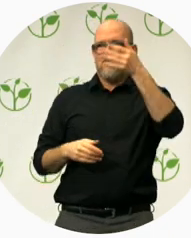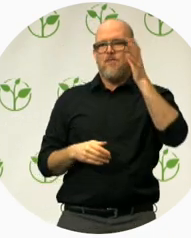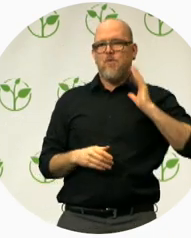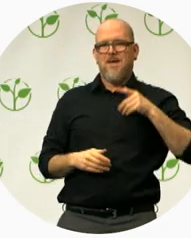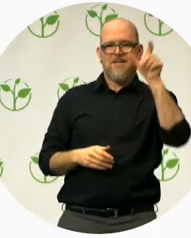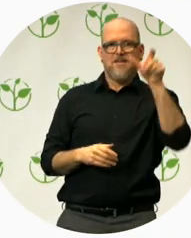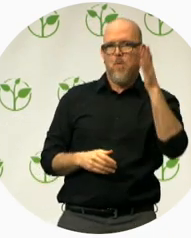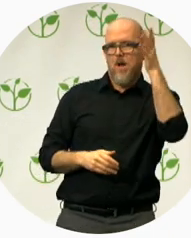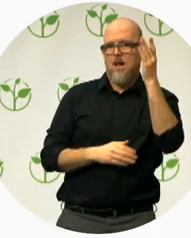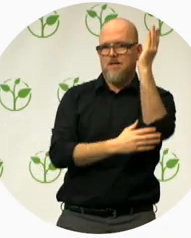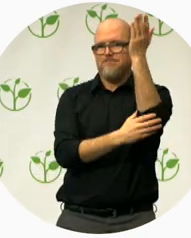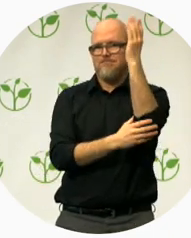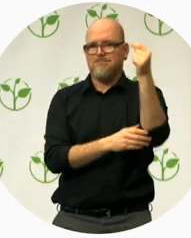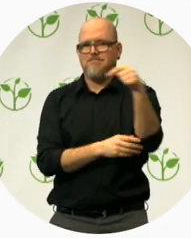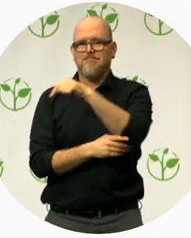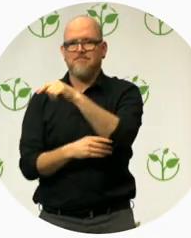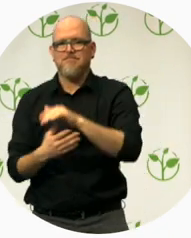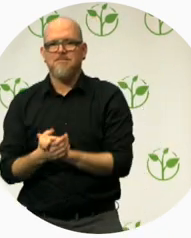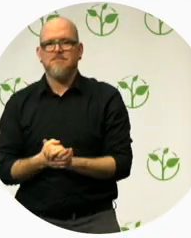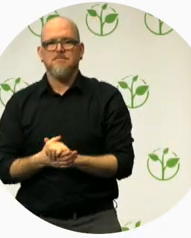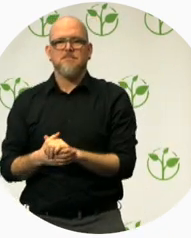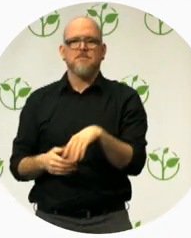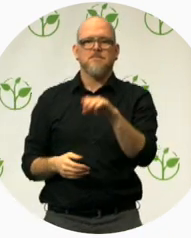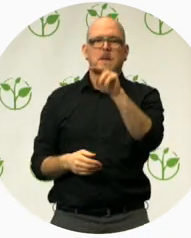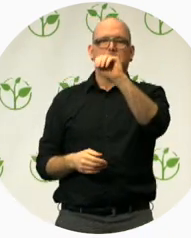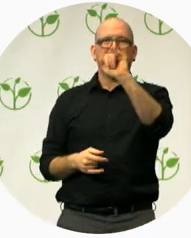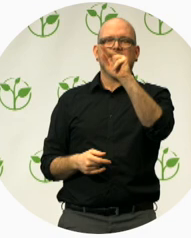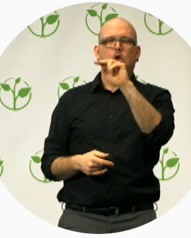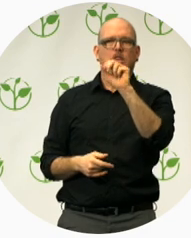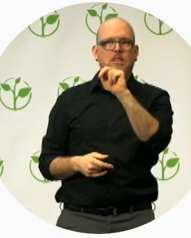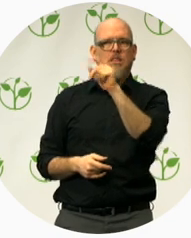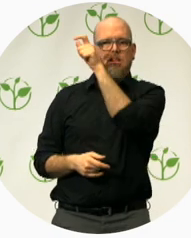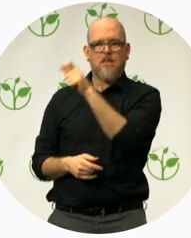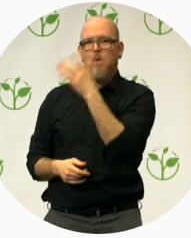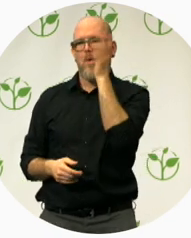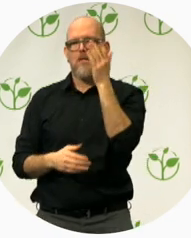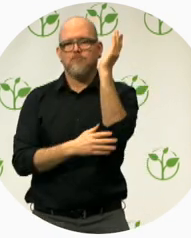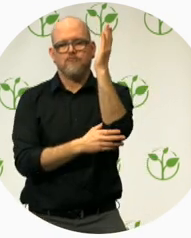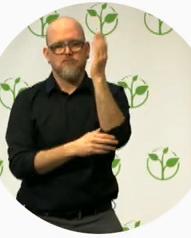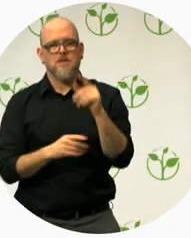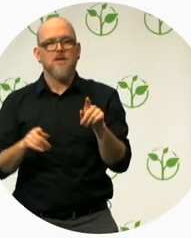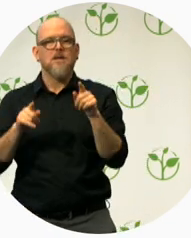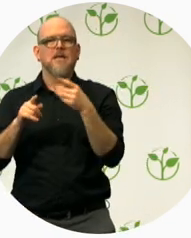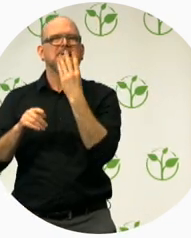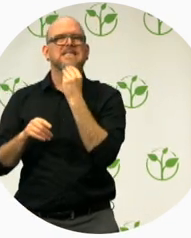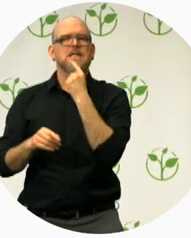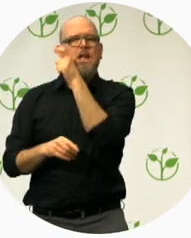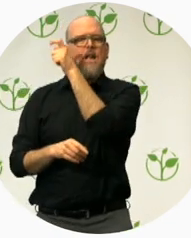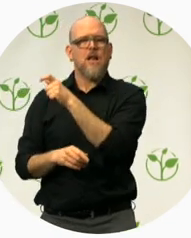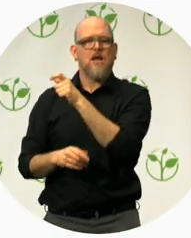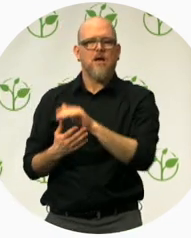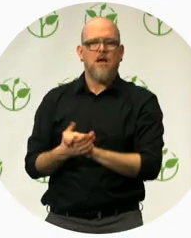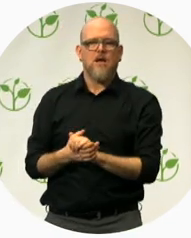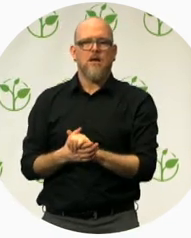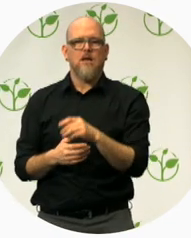Minto, evangelist of Microsoft. And we have Yulav Wagner from Access Israel. They're going to be the bomb. So be back here